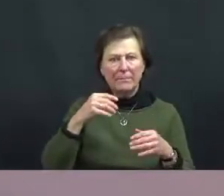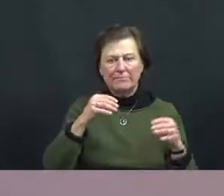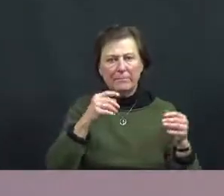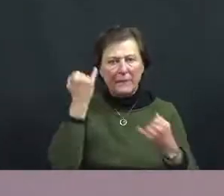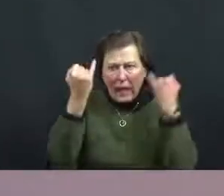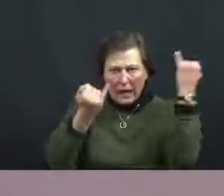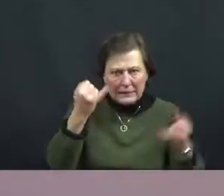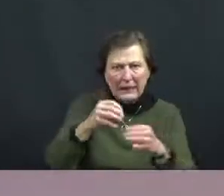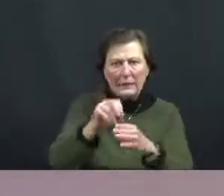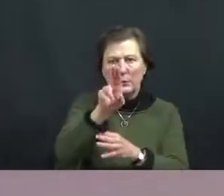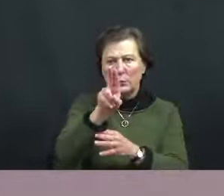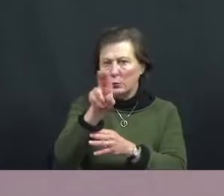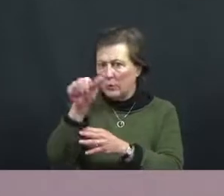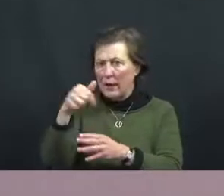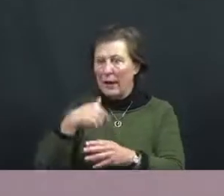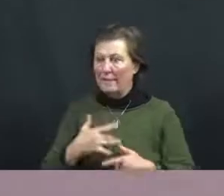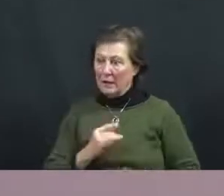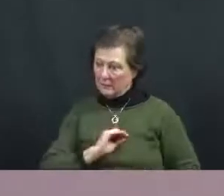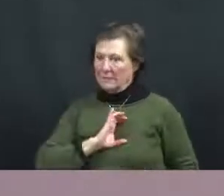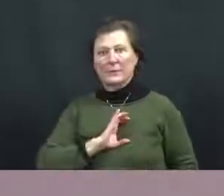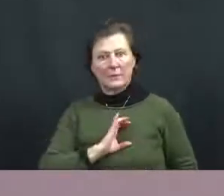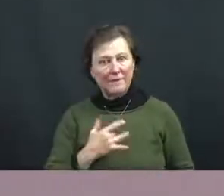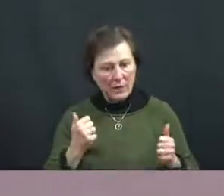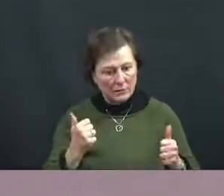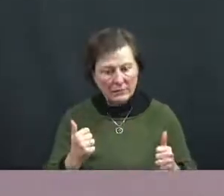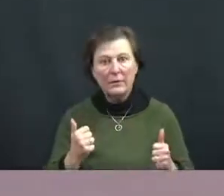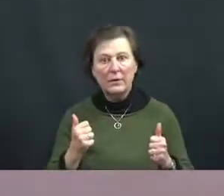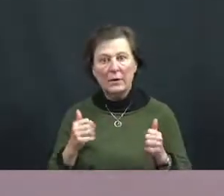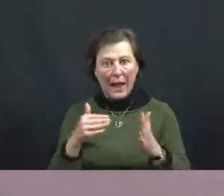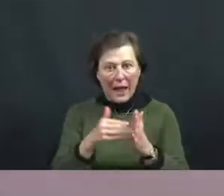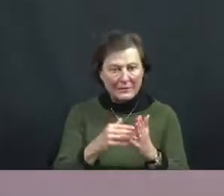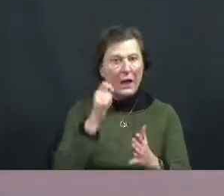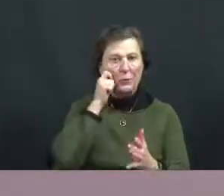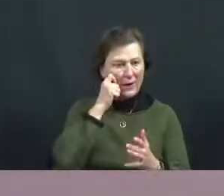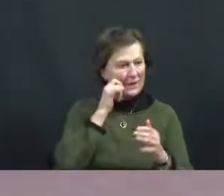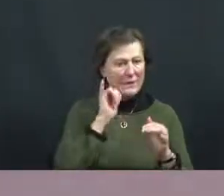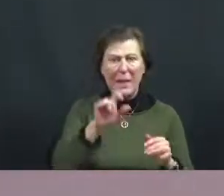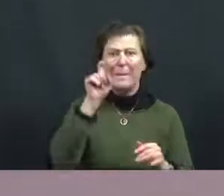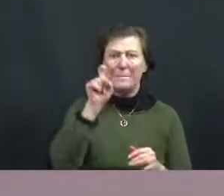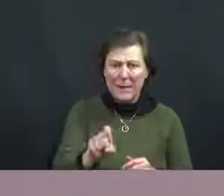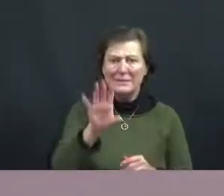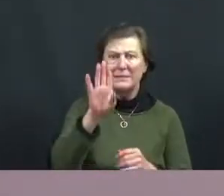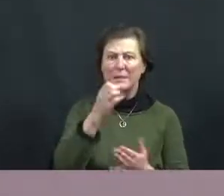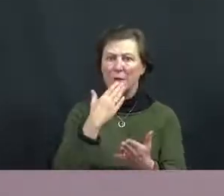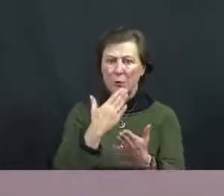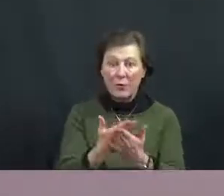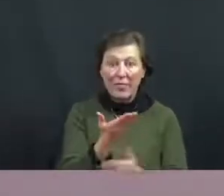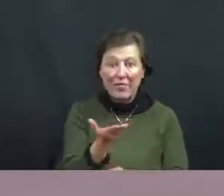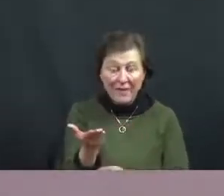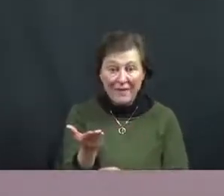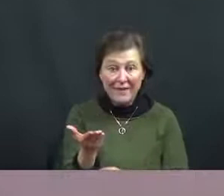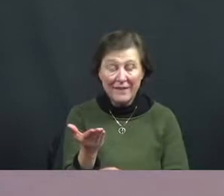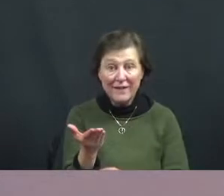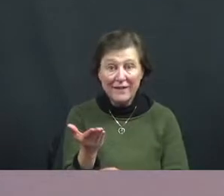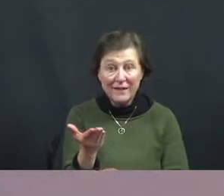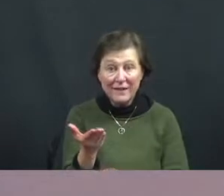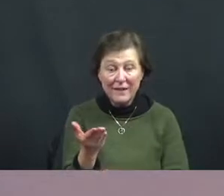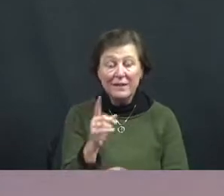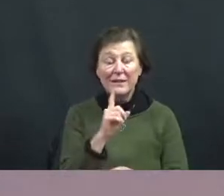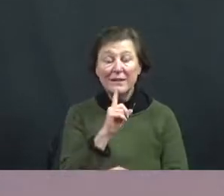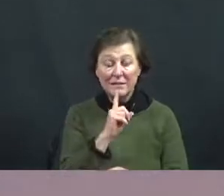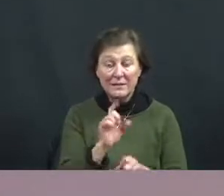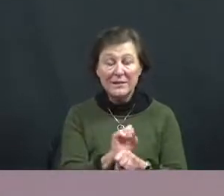Universalist Association, I was heartened, and I figured this must be a good thing. Indeed, one of